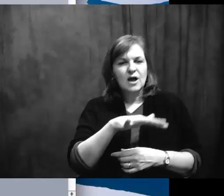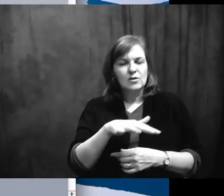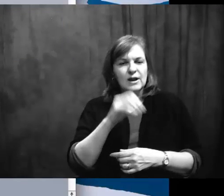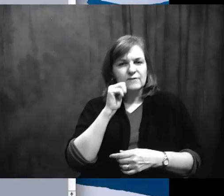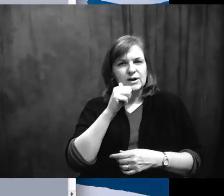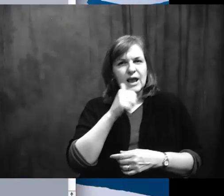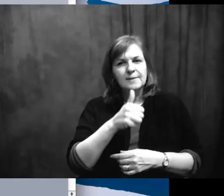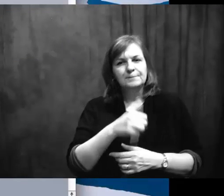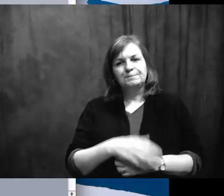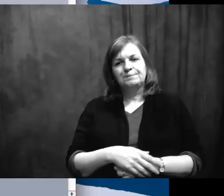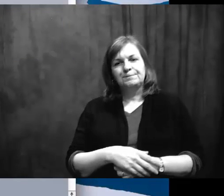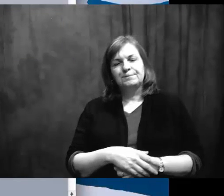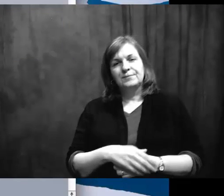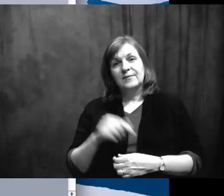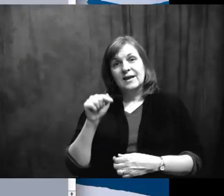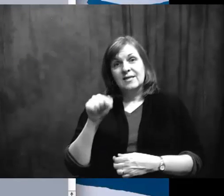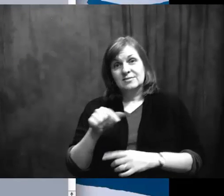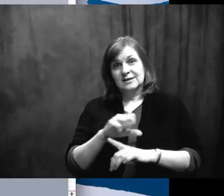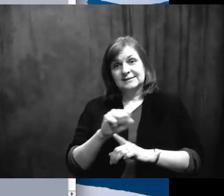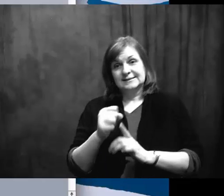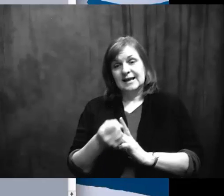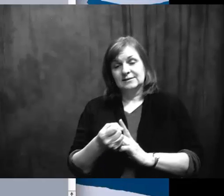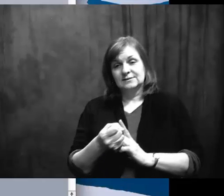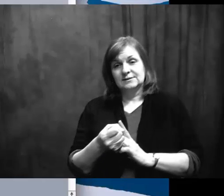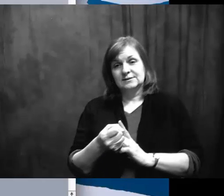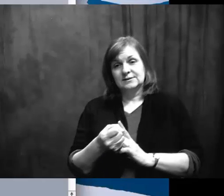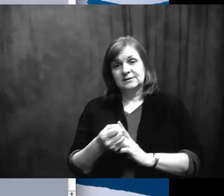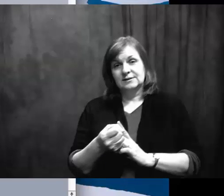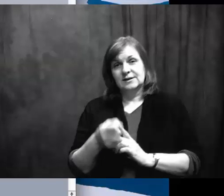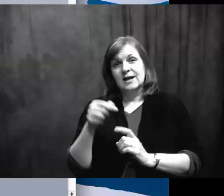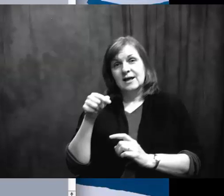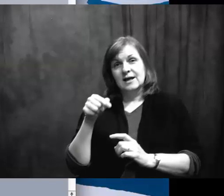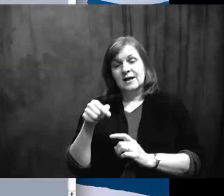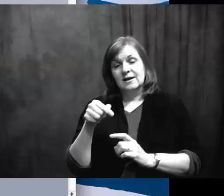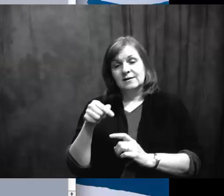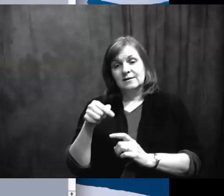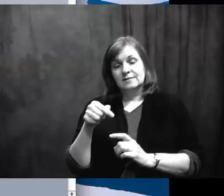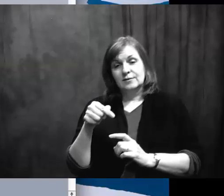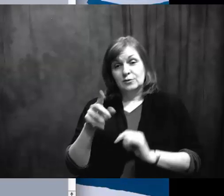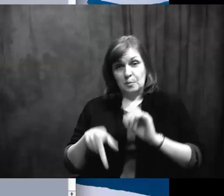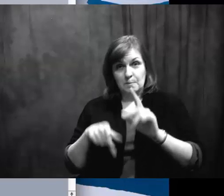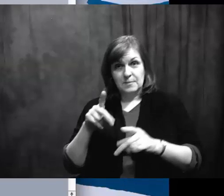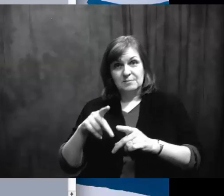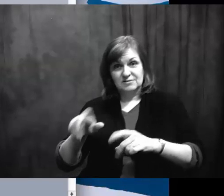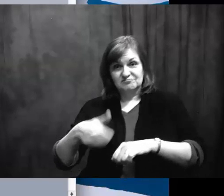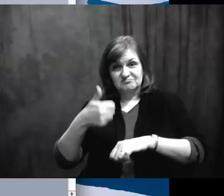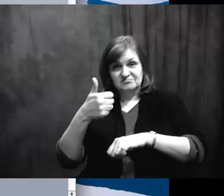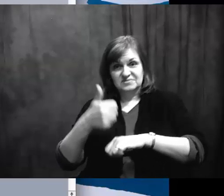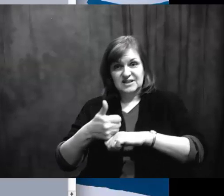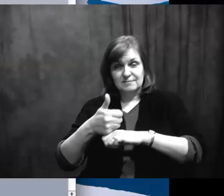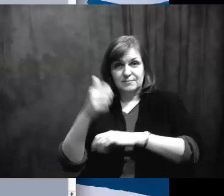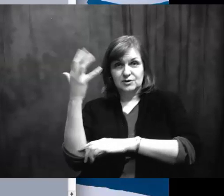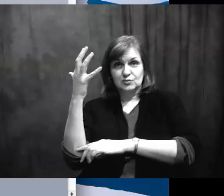you would see. Now, in this case, they actually have